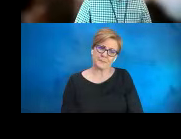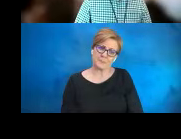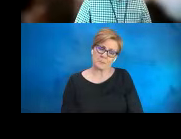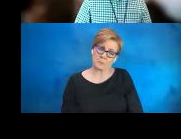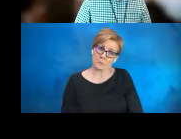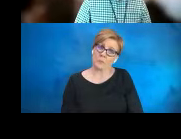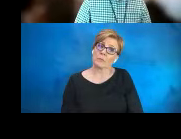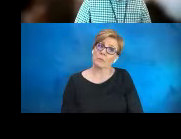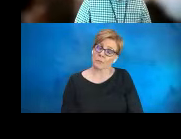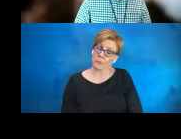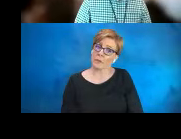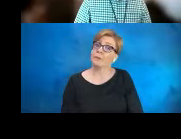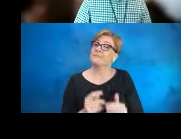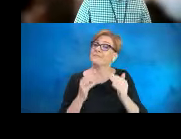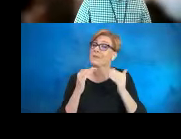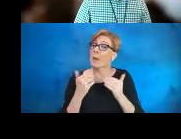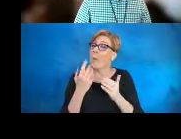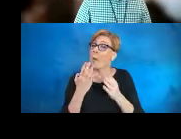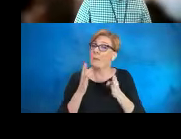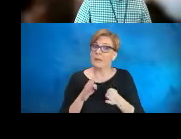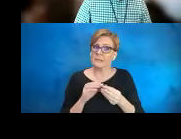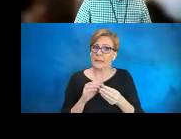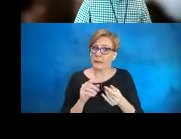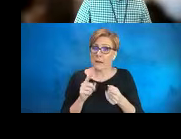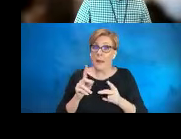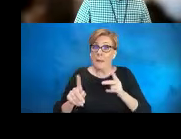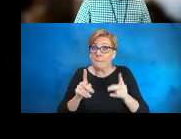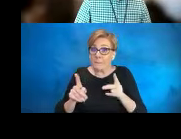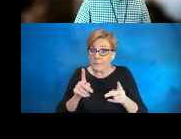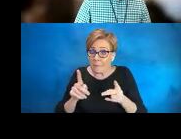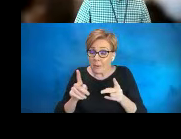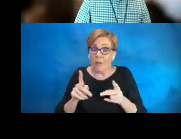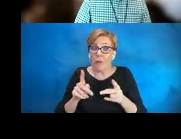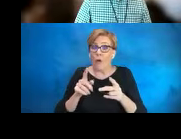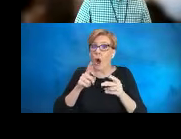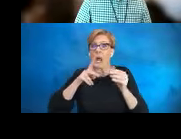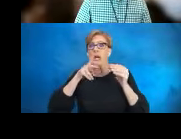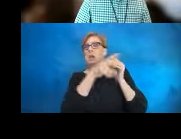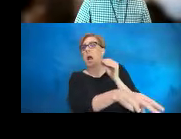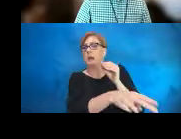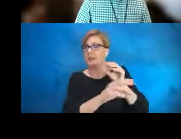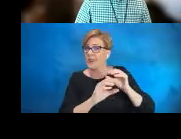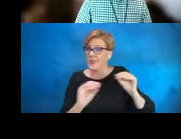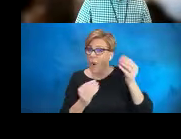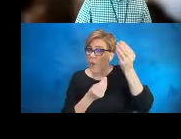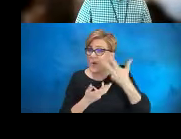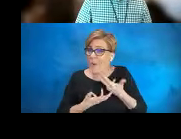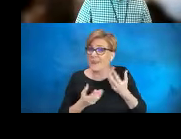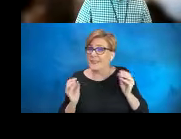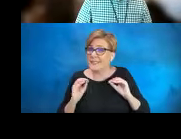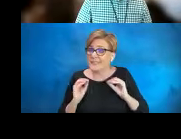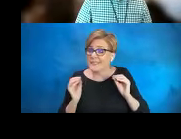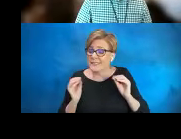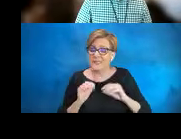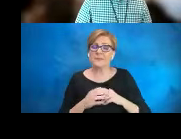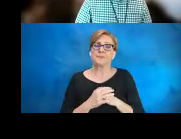Another respondent said, they're not getting notices for the check problems. Clients are getting cut off without notice. Respondents described